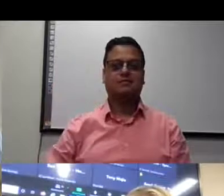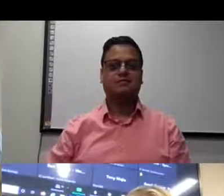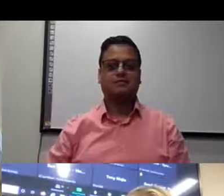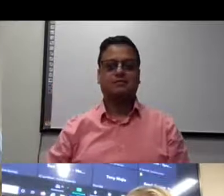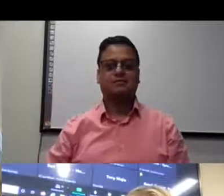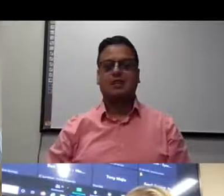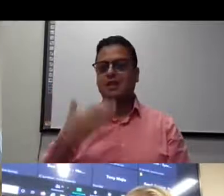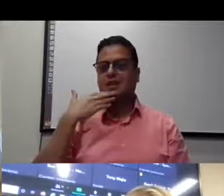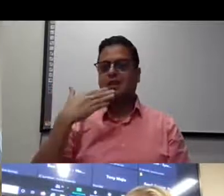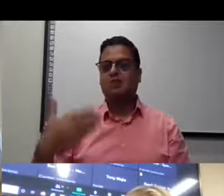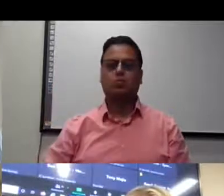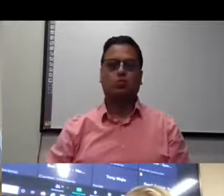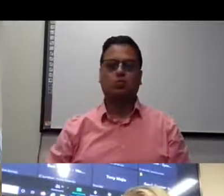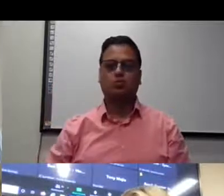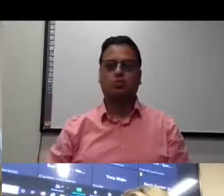6.1.3. Thank you, Randy.